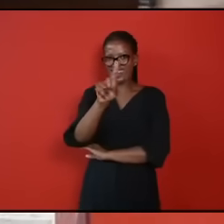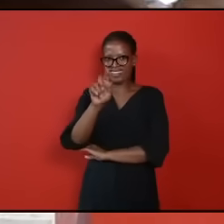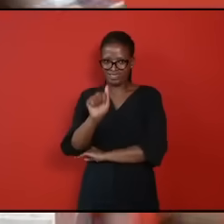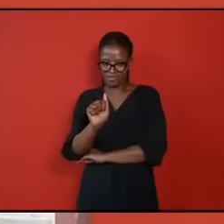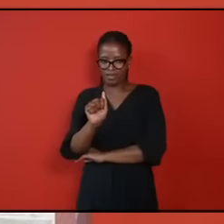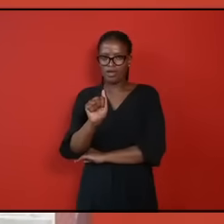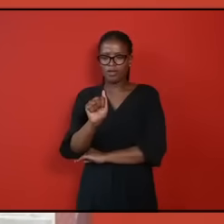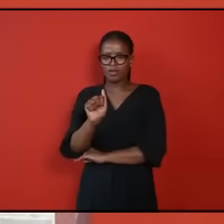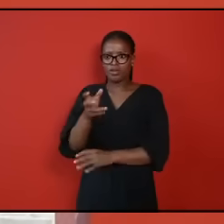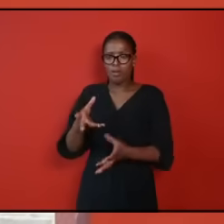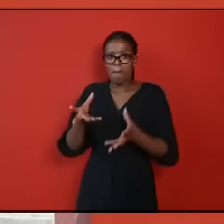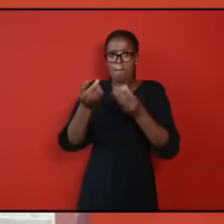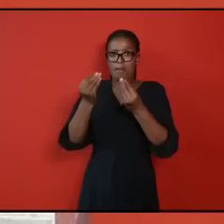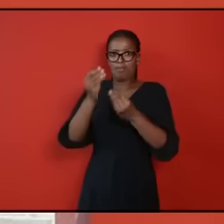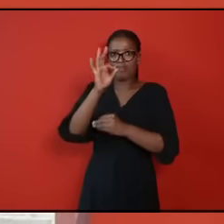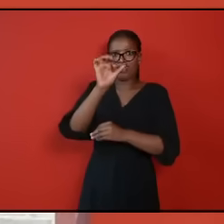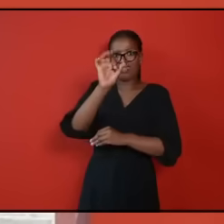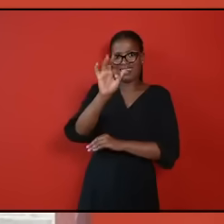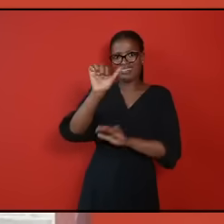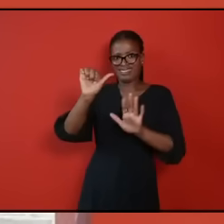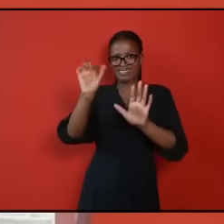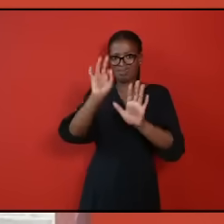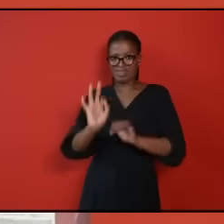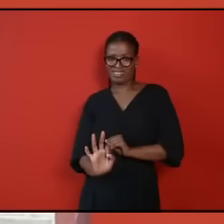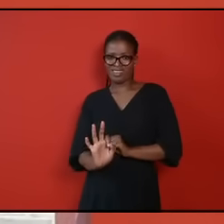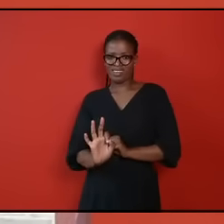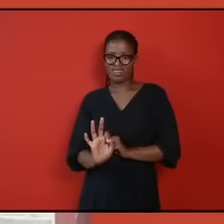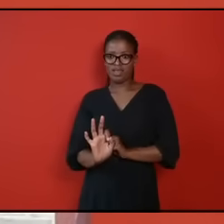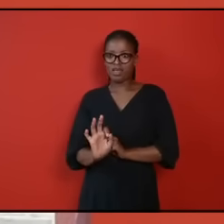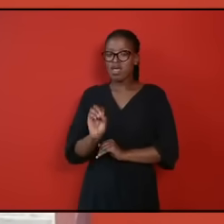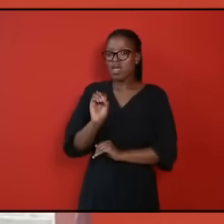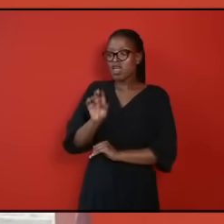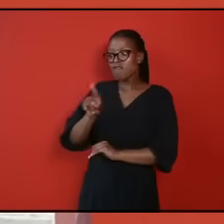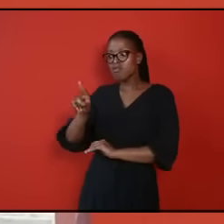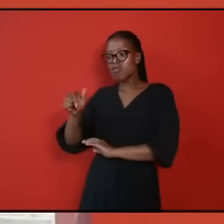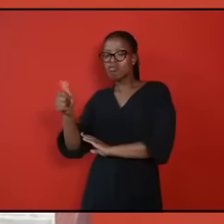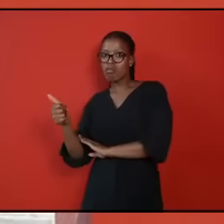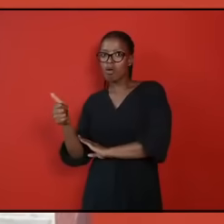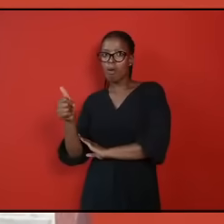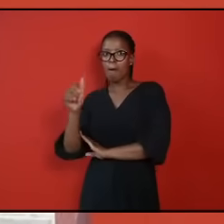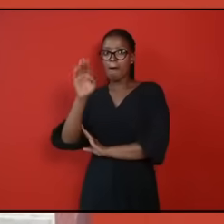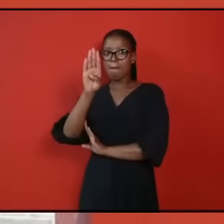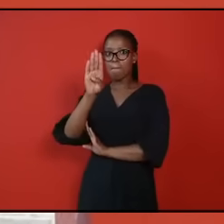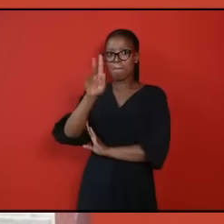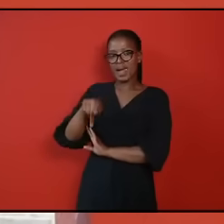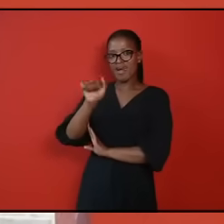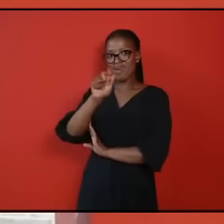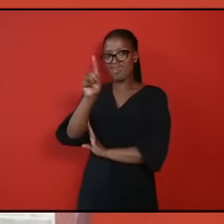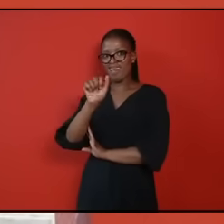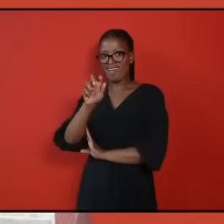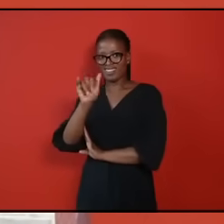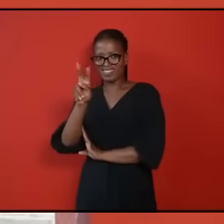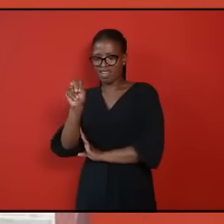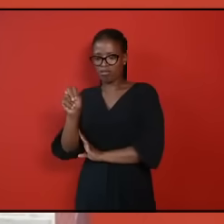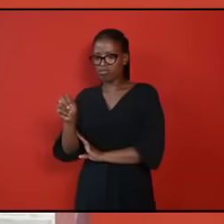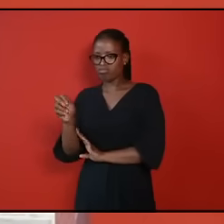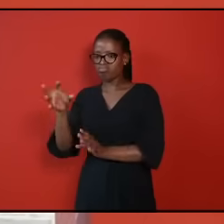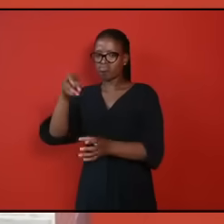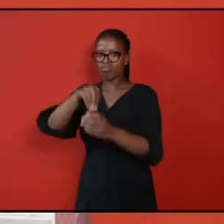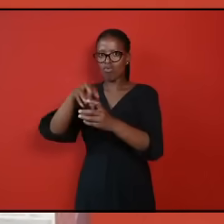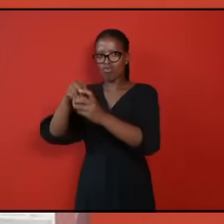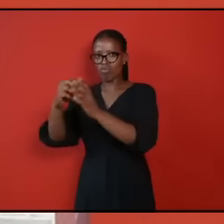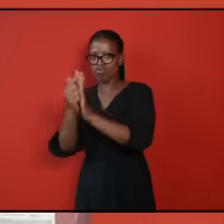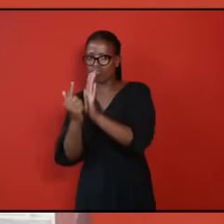34? 36. If it was not Panyaza to engage in those illegal activities